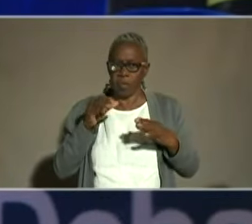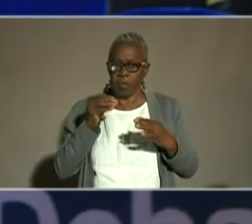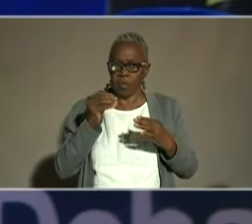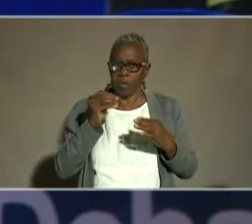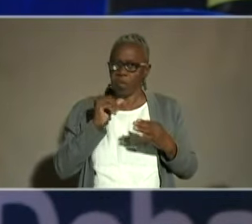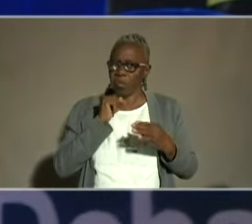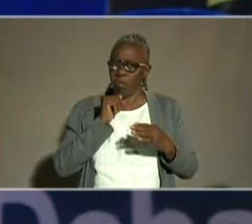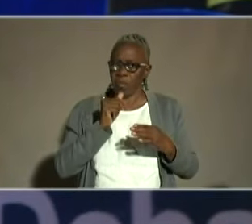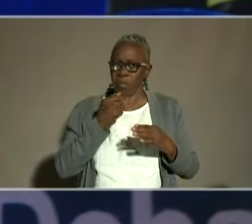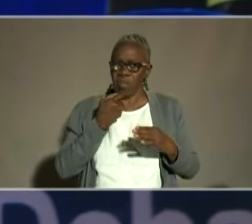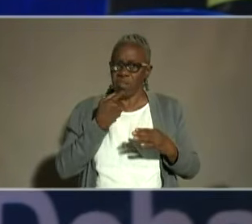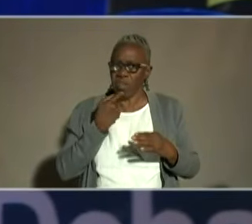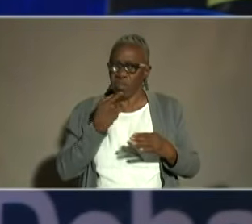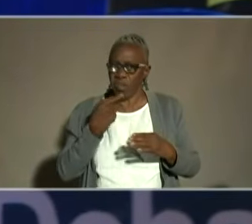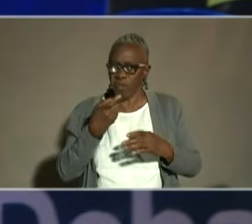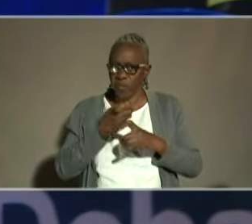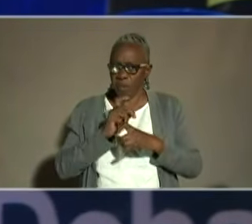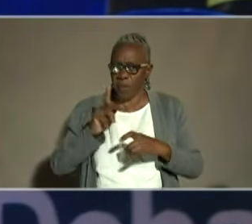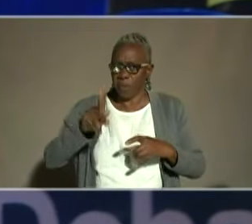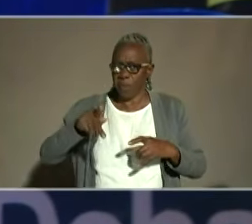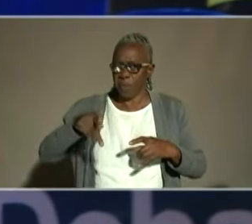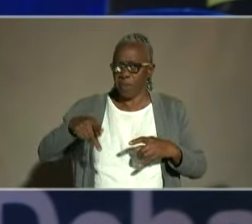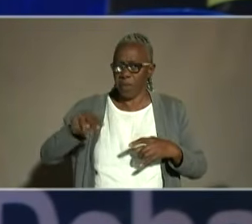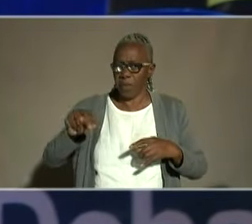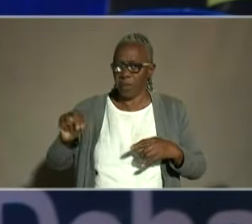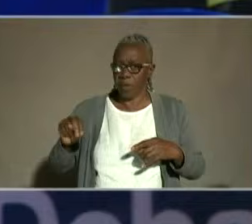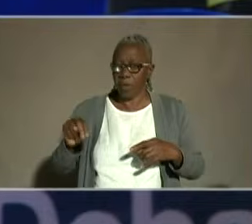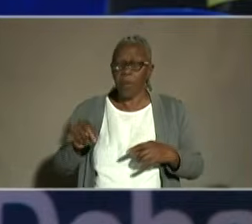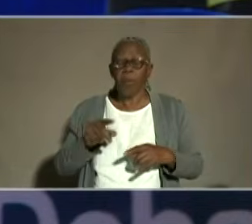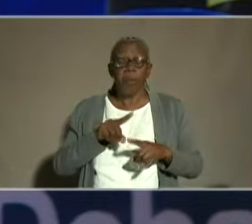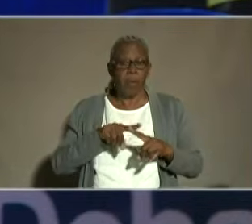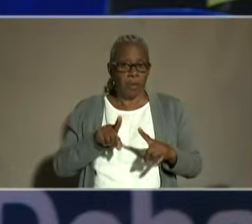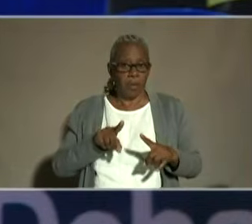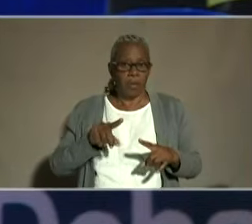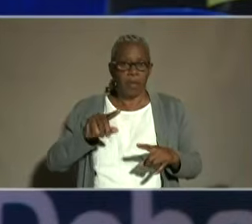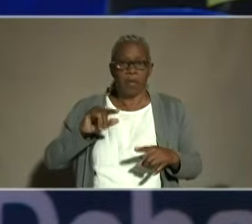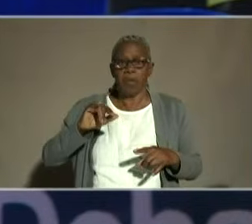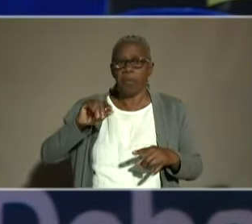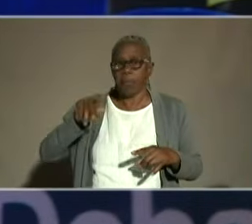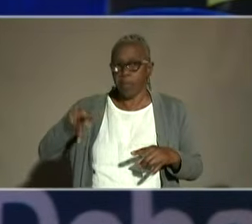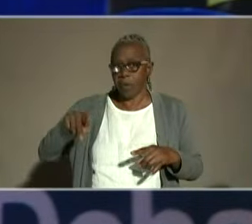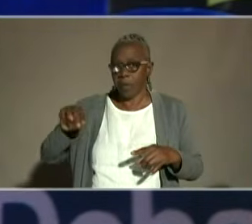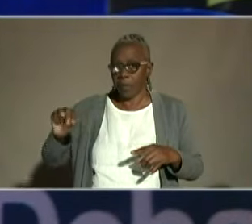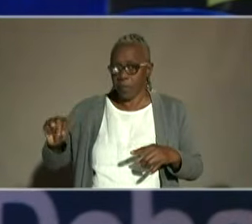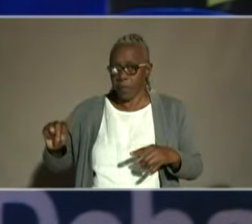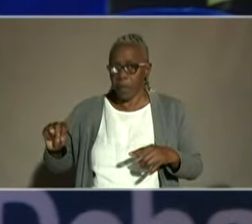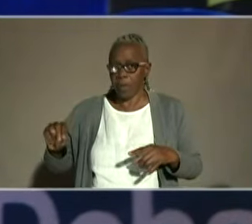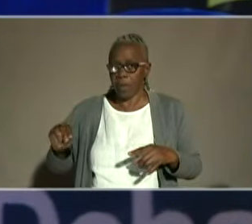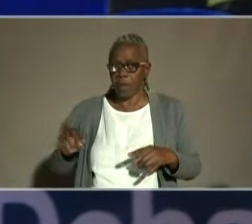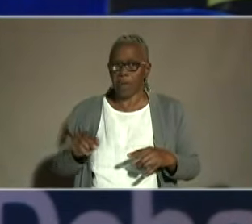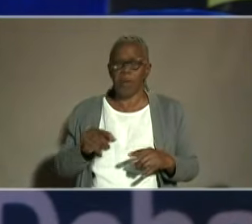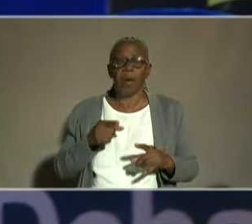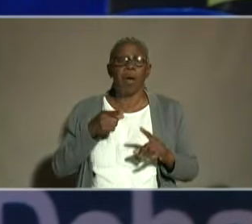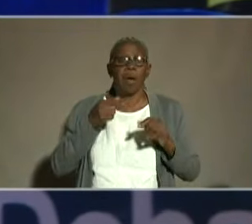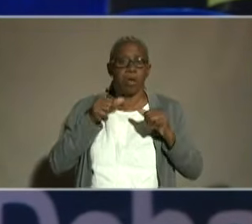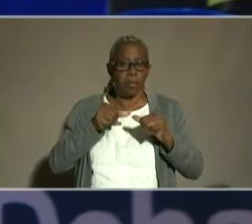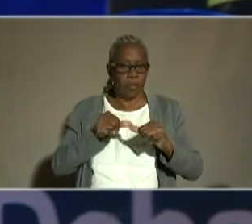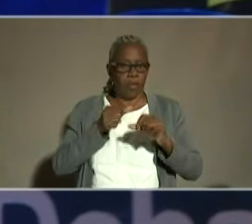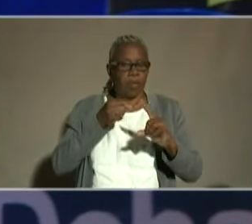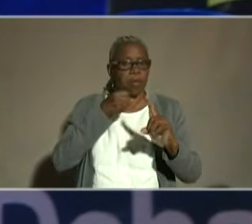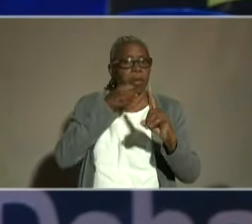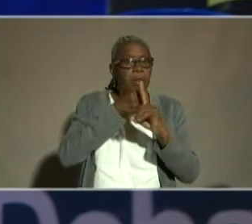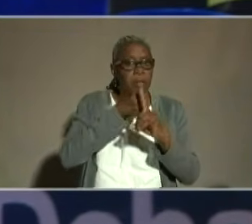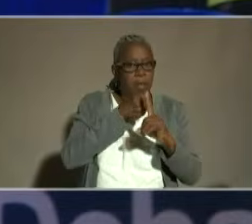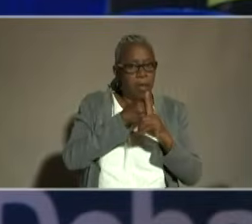PNP. And historically, it is the PNP that has been vociferous, including attacking a particular